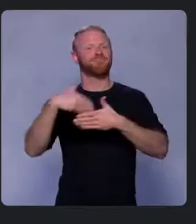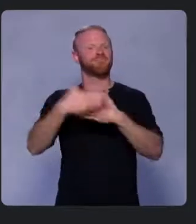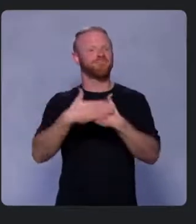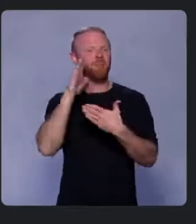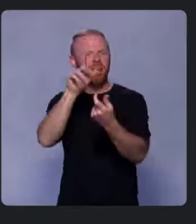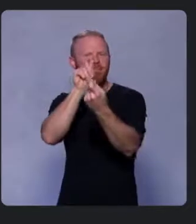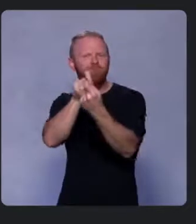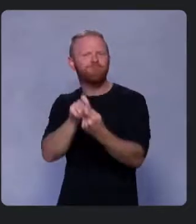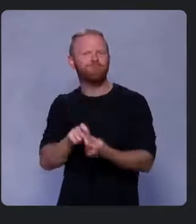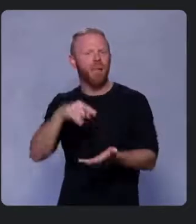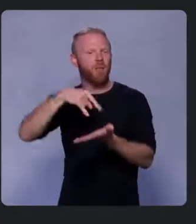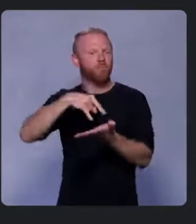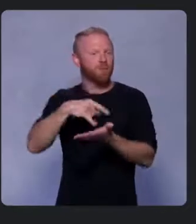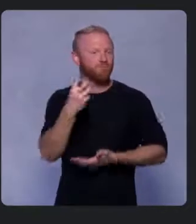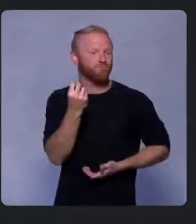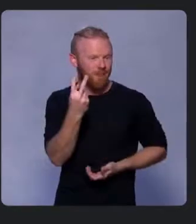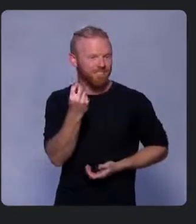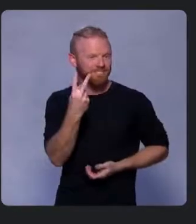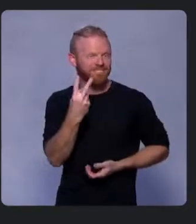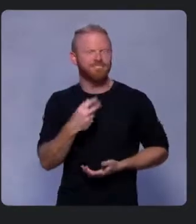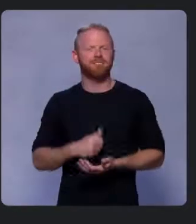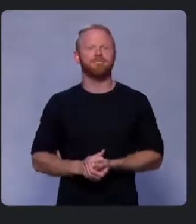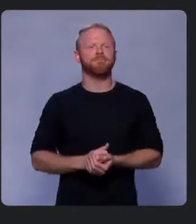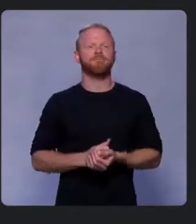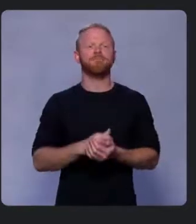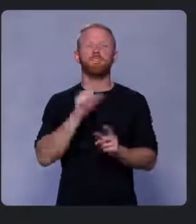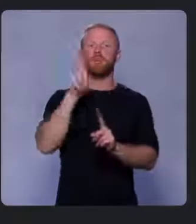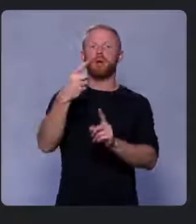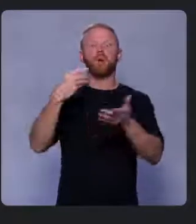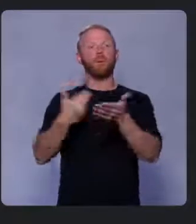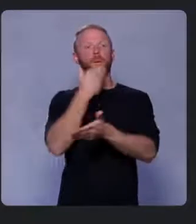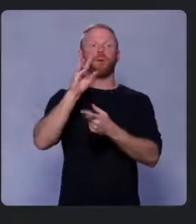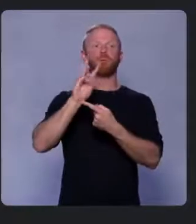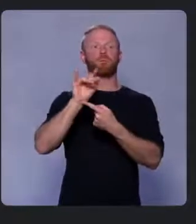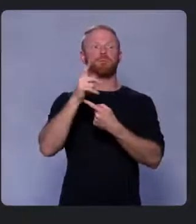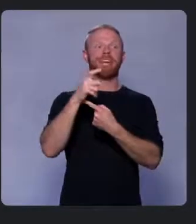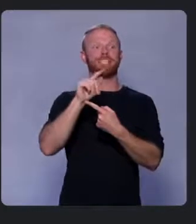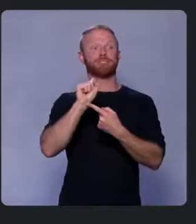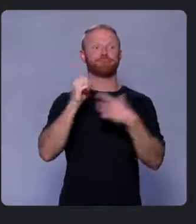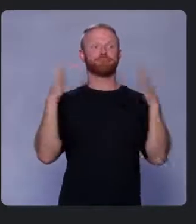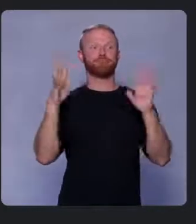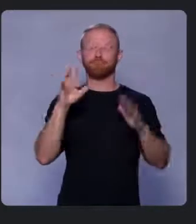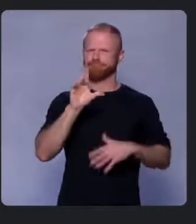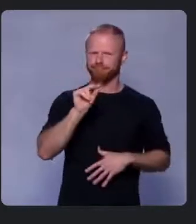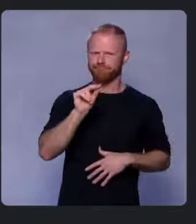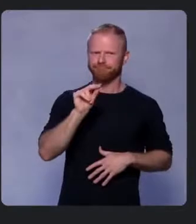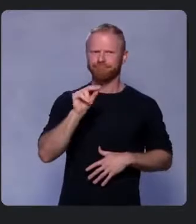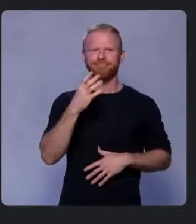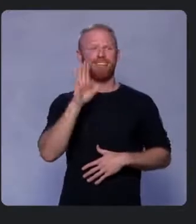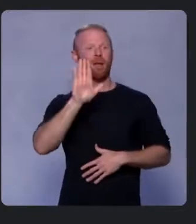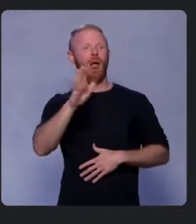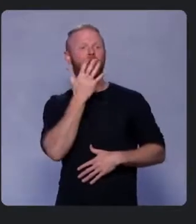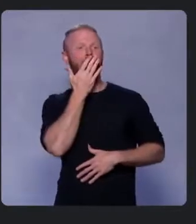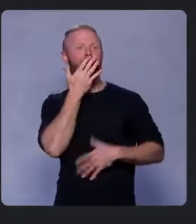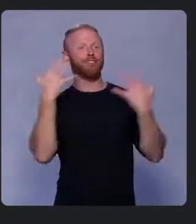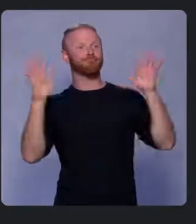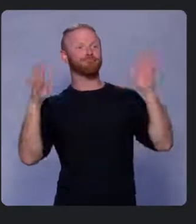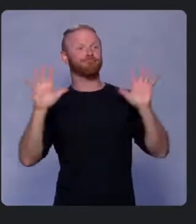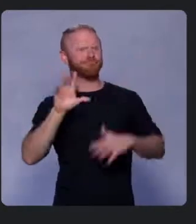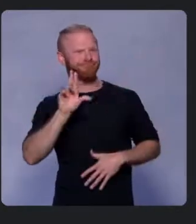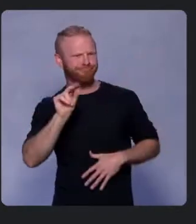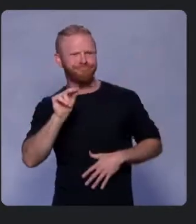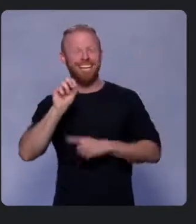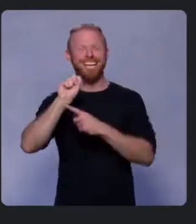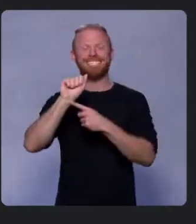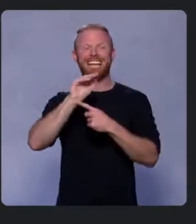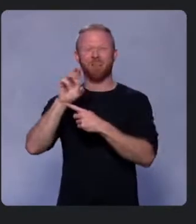Android 12. Beyond the redesigned widgets and your material palette, Samir will show you our most